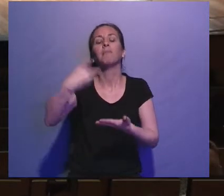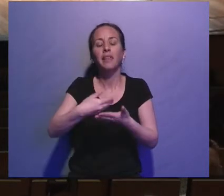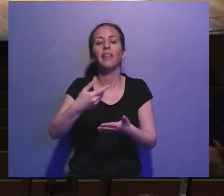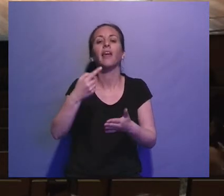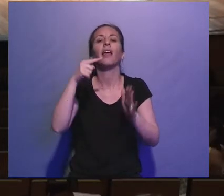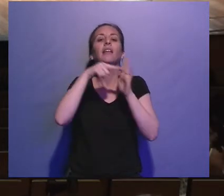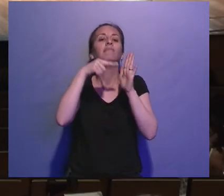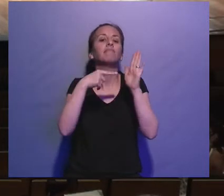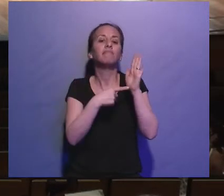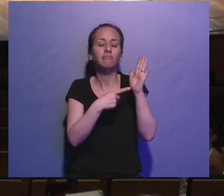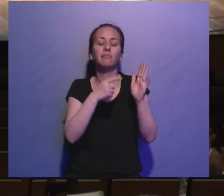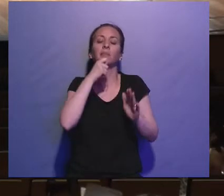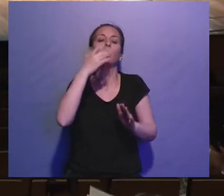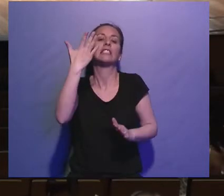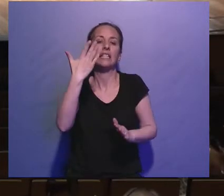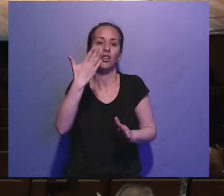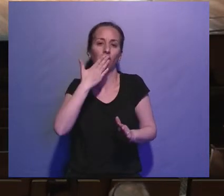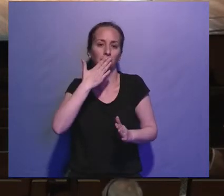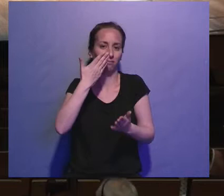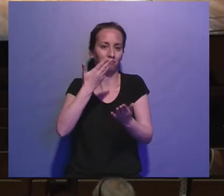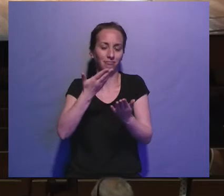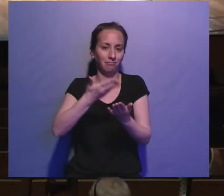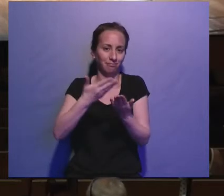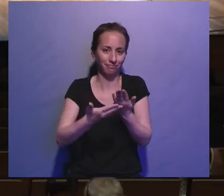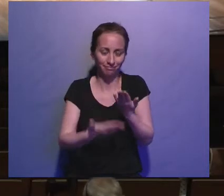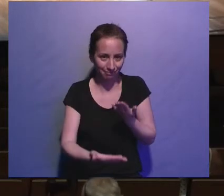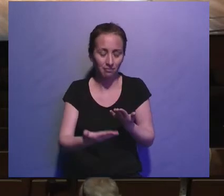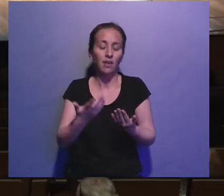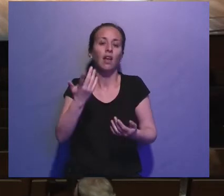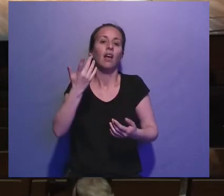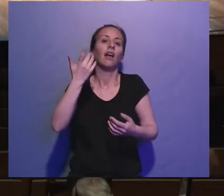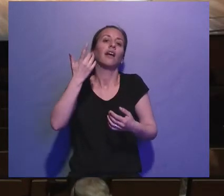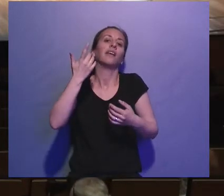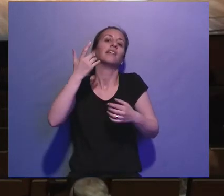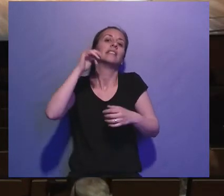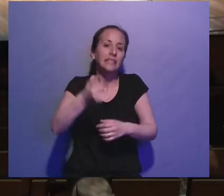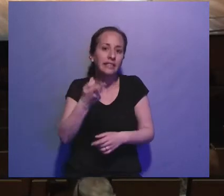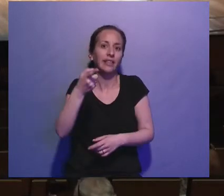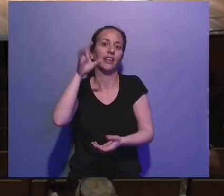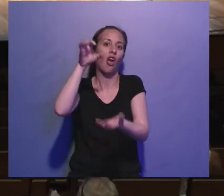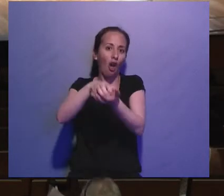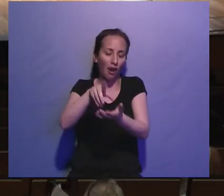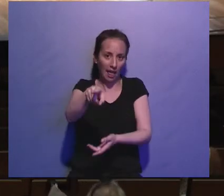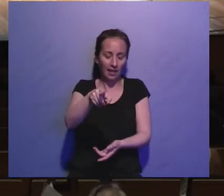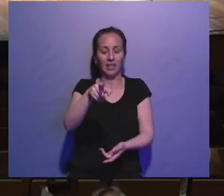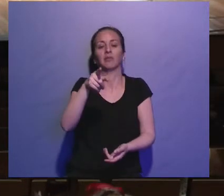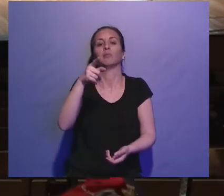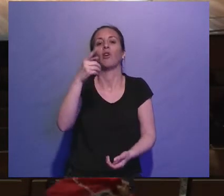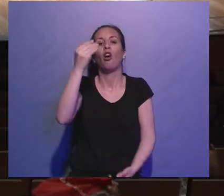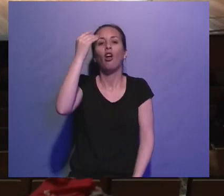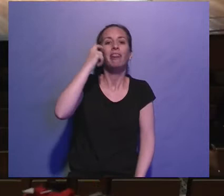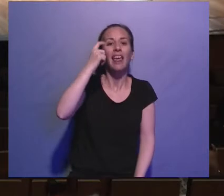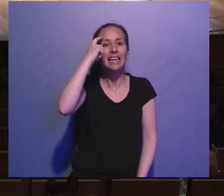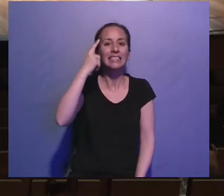For instance, there may be requests that is 5 pages long. Obviously, the agency in